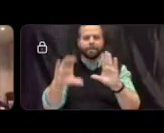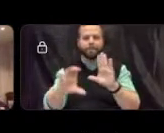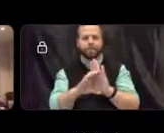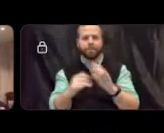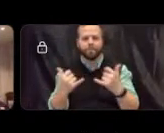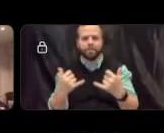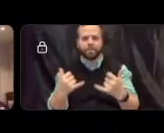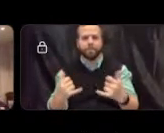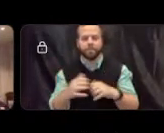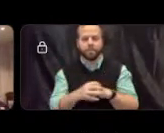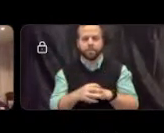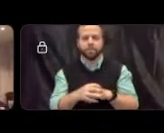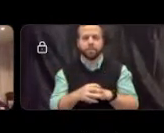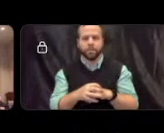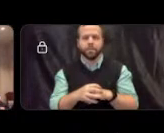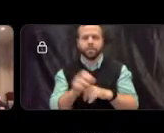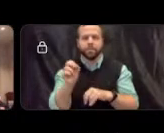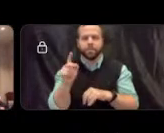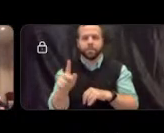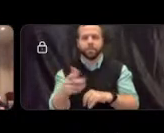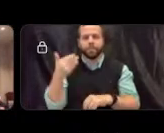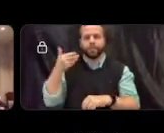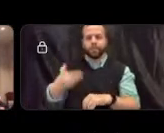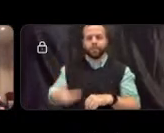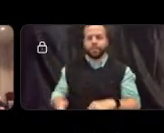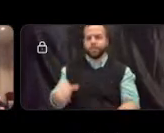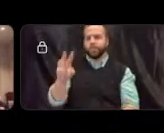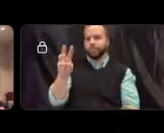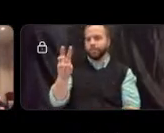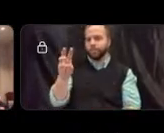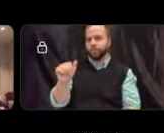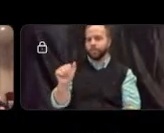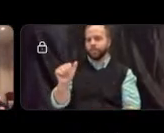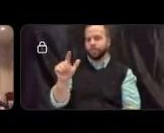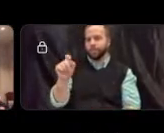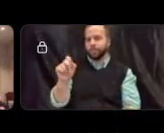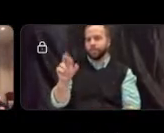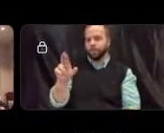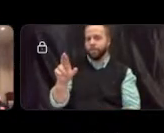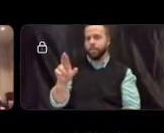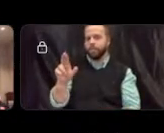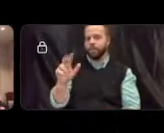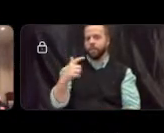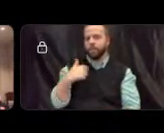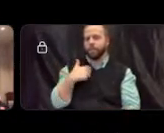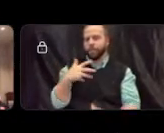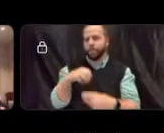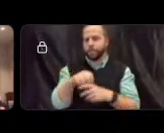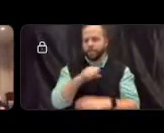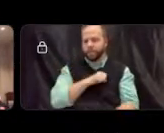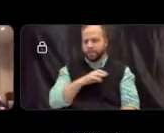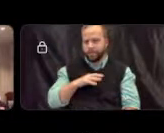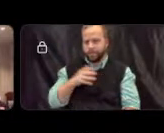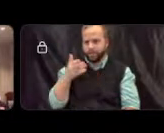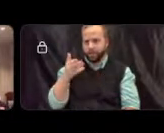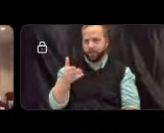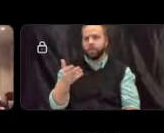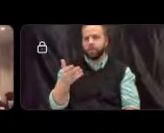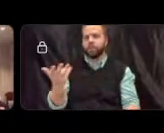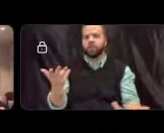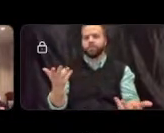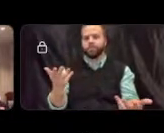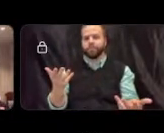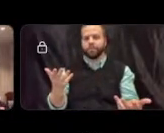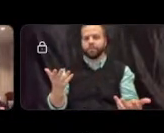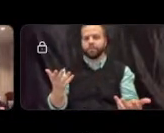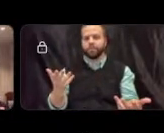Thank you. My name is Walter Malone, Planning Commission staff, Chair and Commissioners.